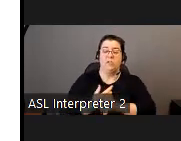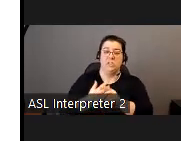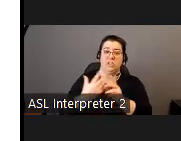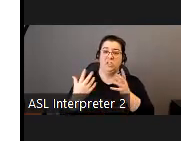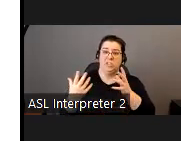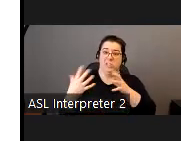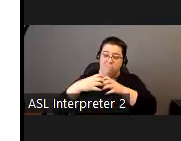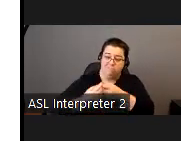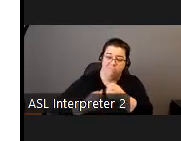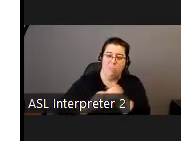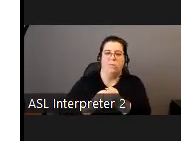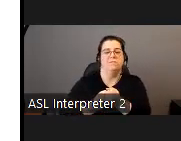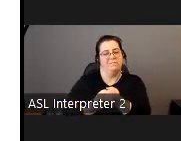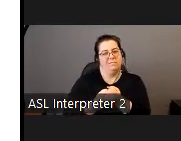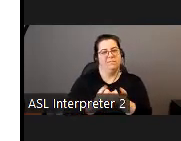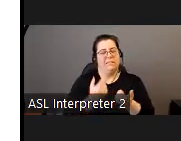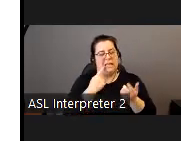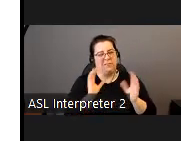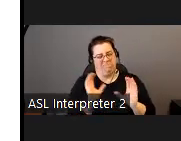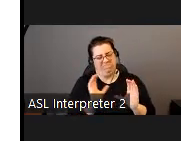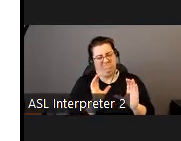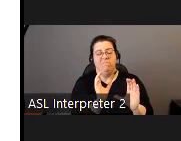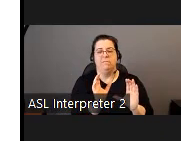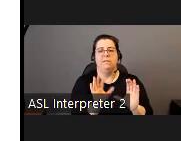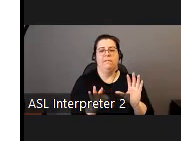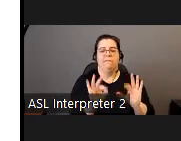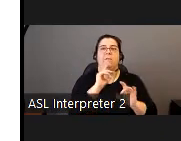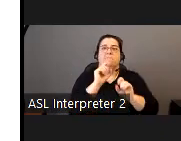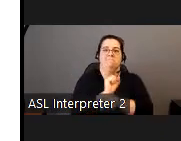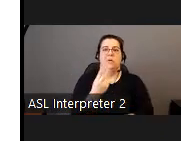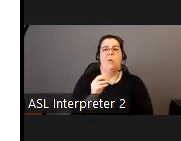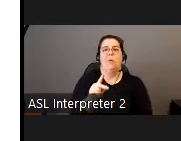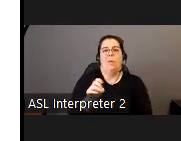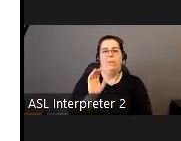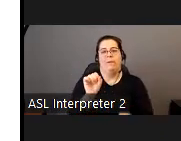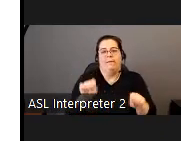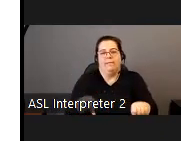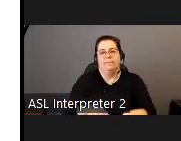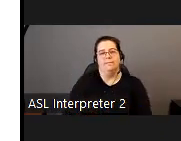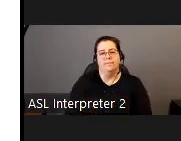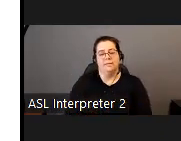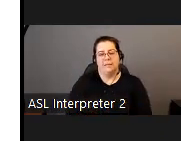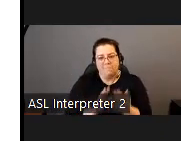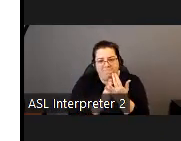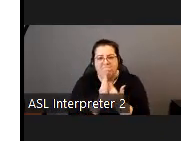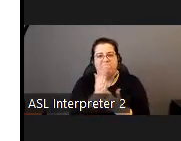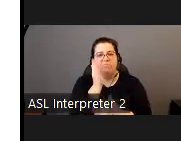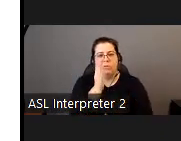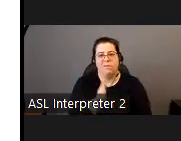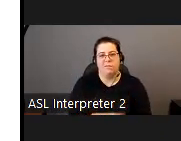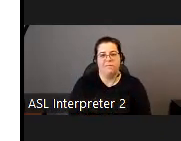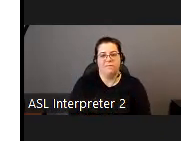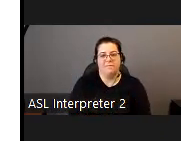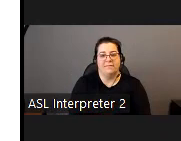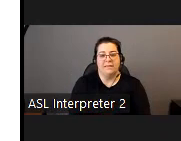hope to, you know, weather the storms that we're in right now. So that is the end